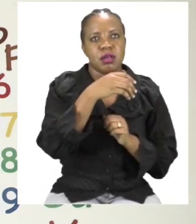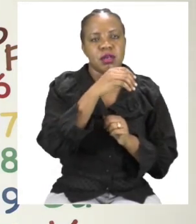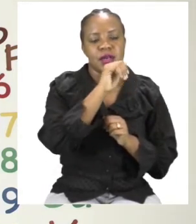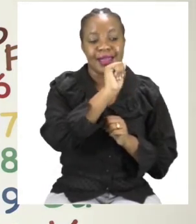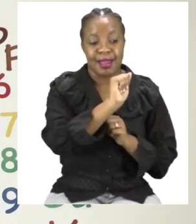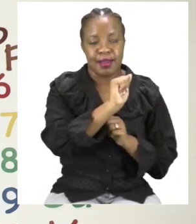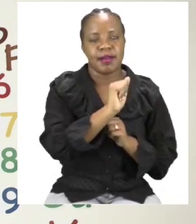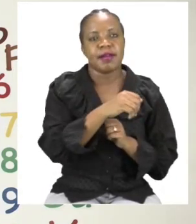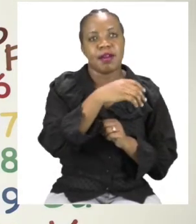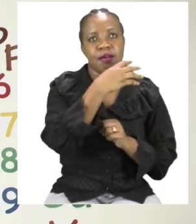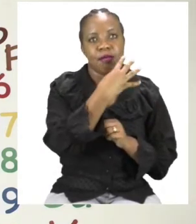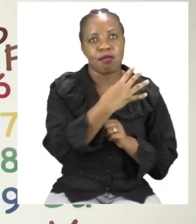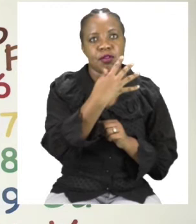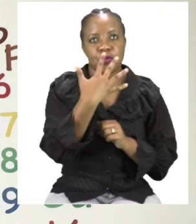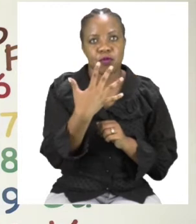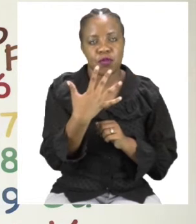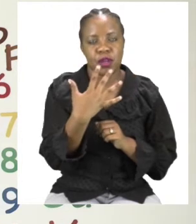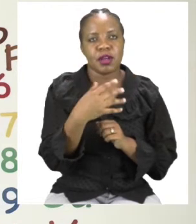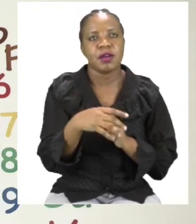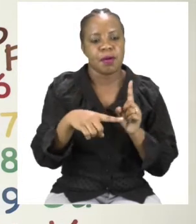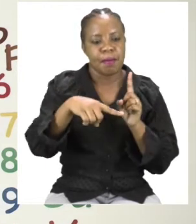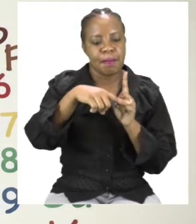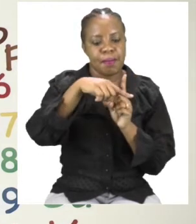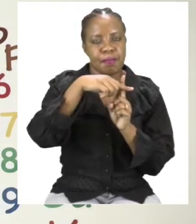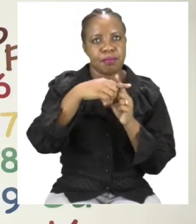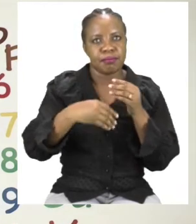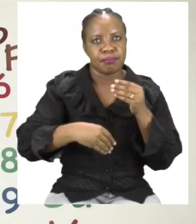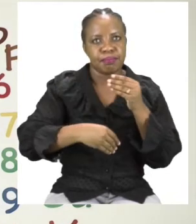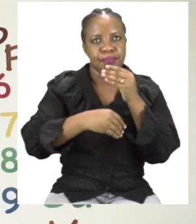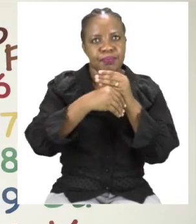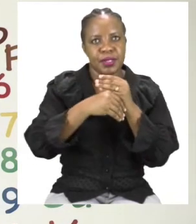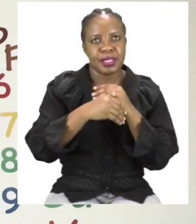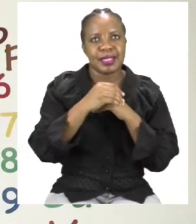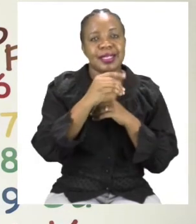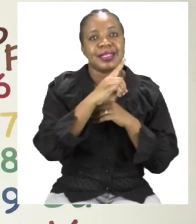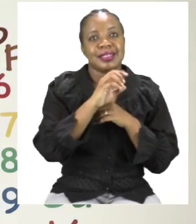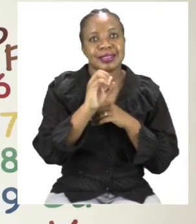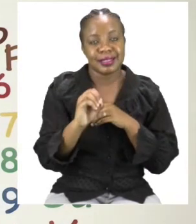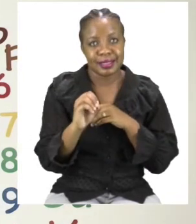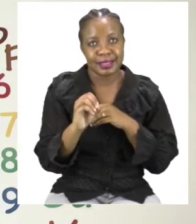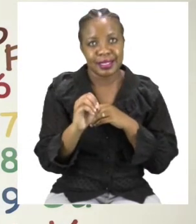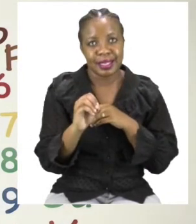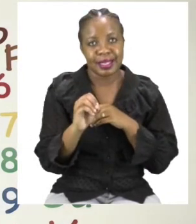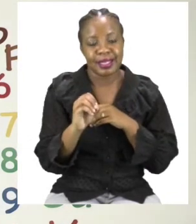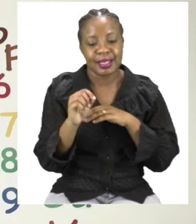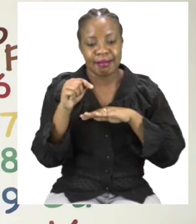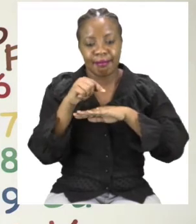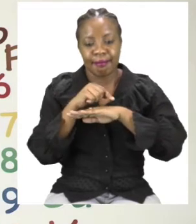plus 10 minus the missing number will give us